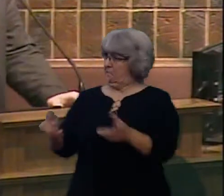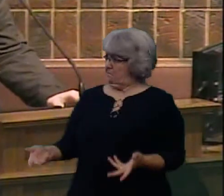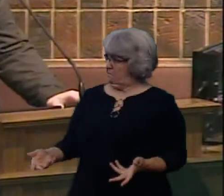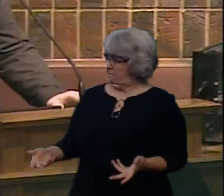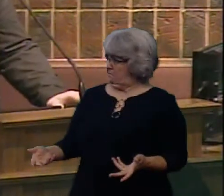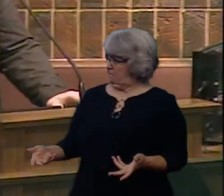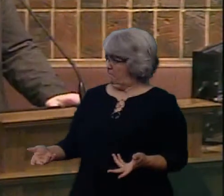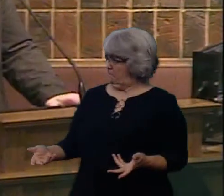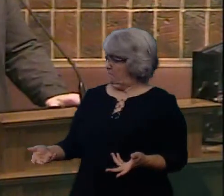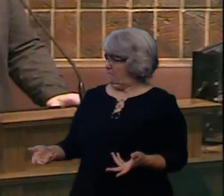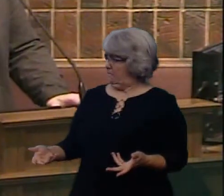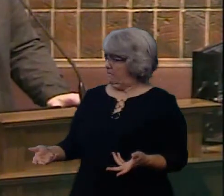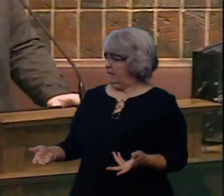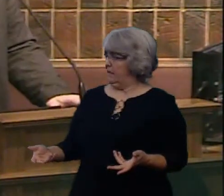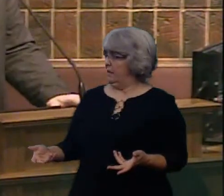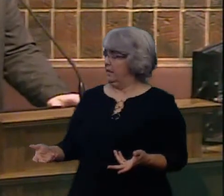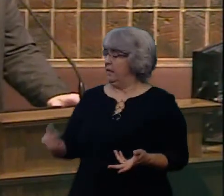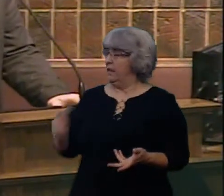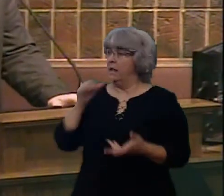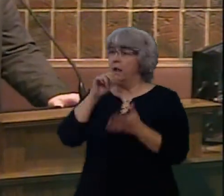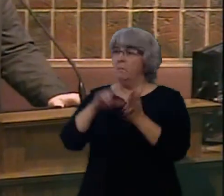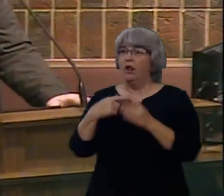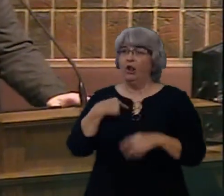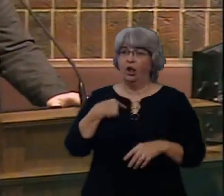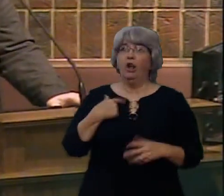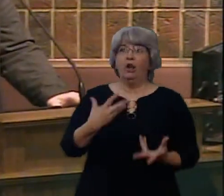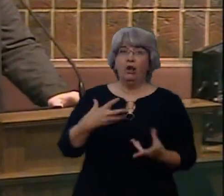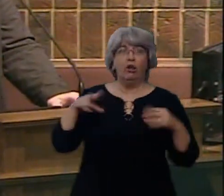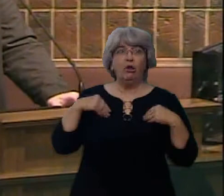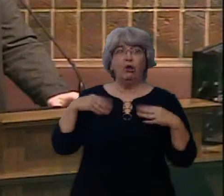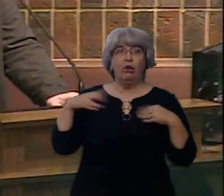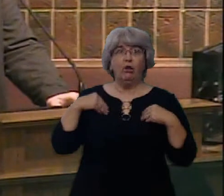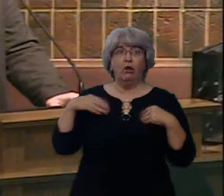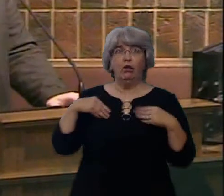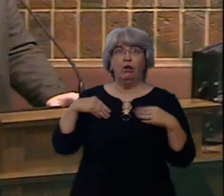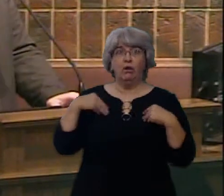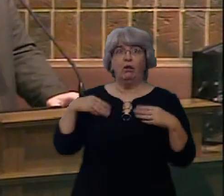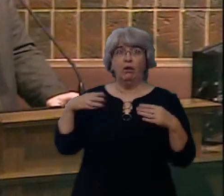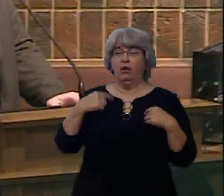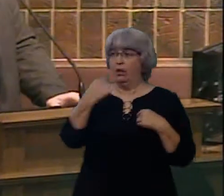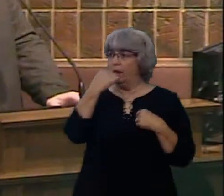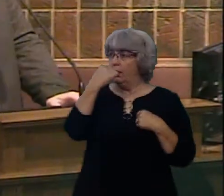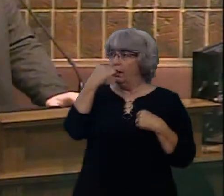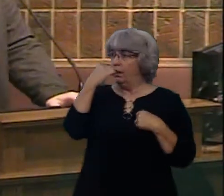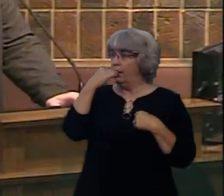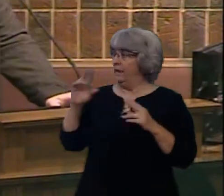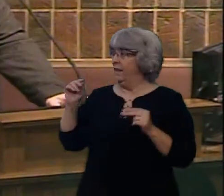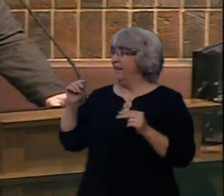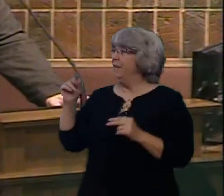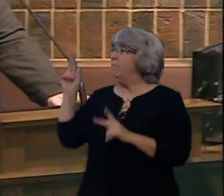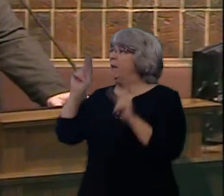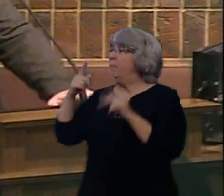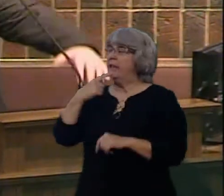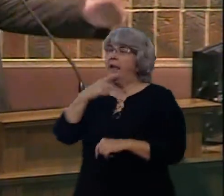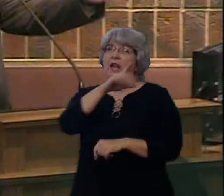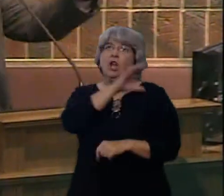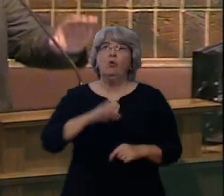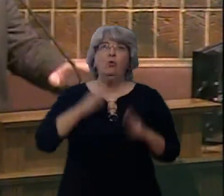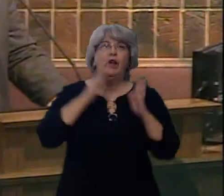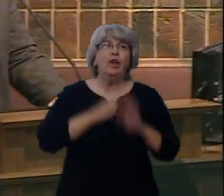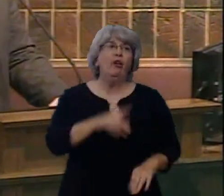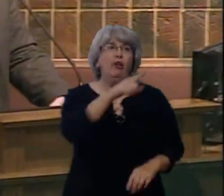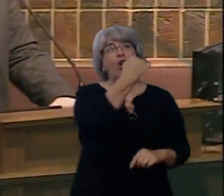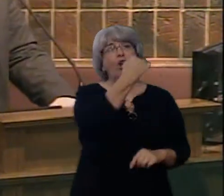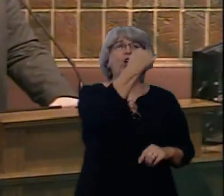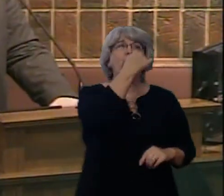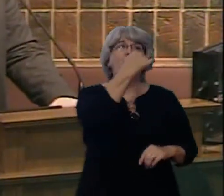It's not a concept of blind faith, as is sometimes we are, as Christians, accused of having. Just blind faith, you don't